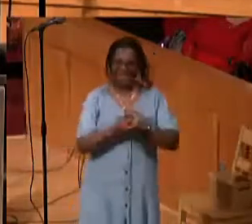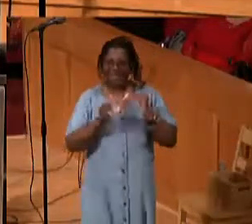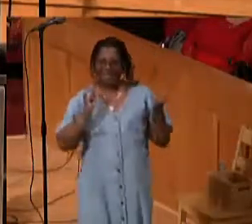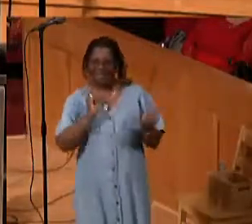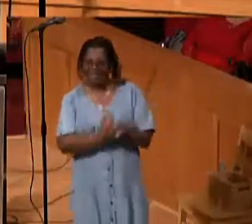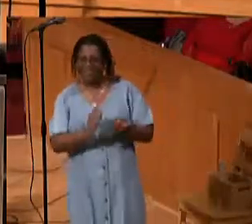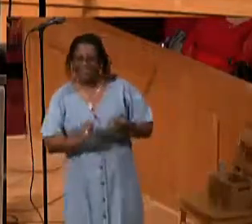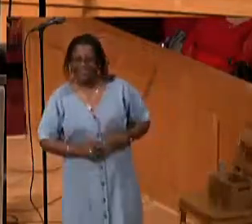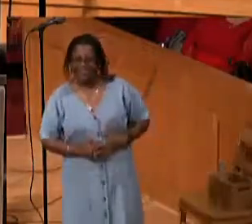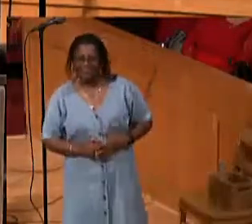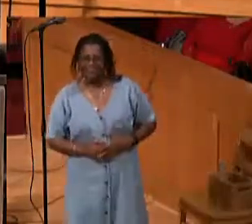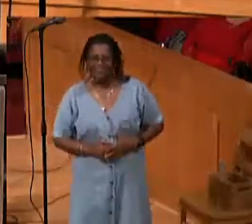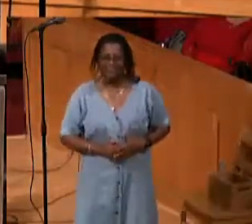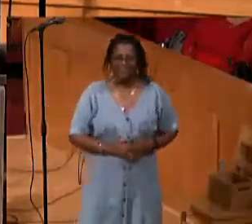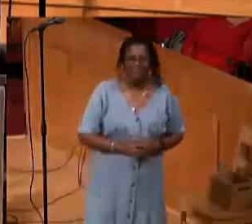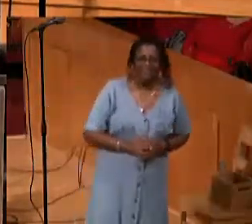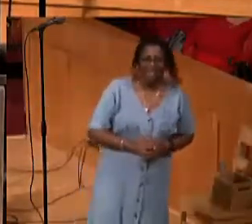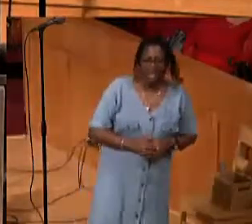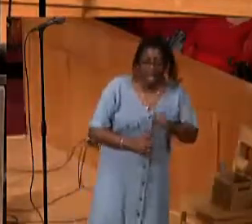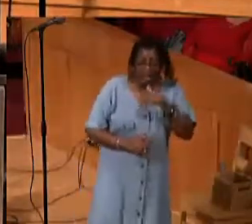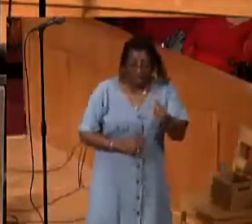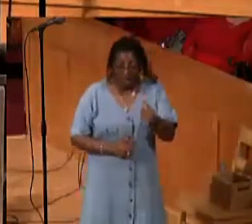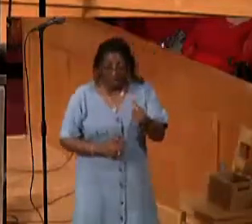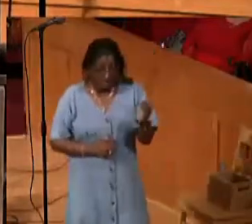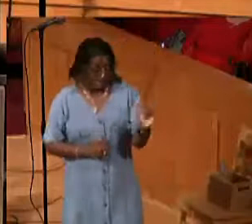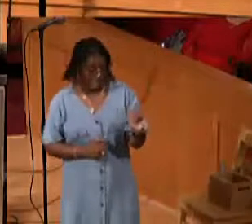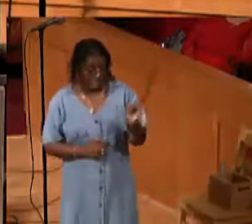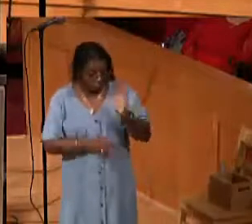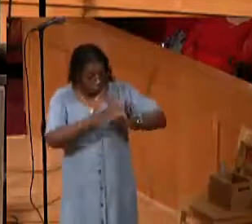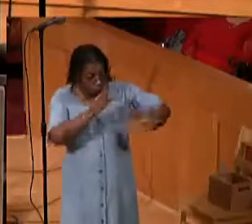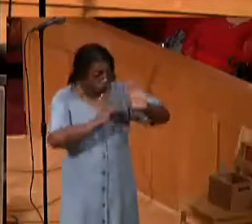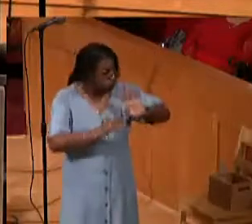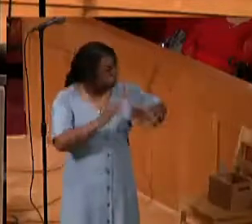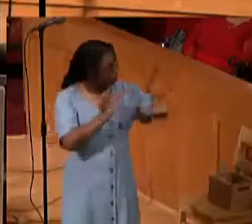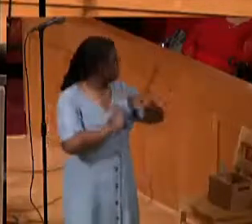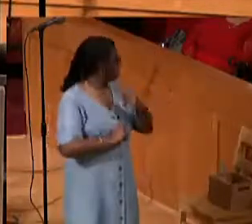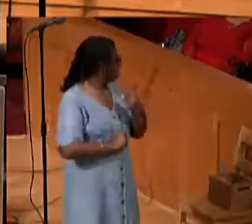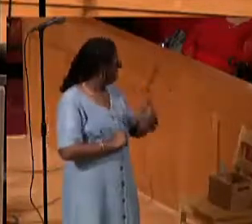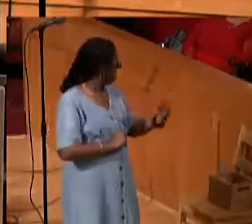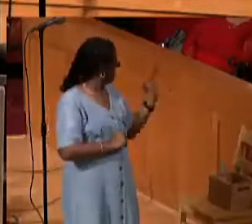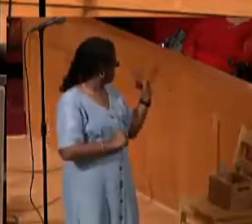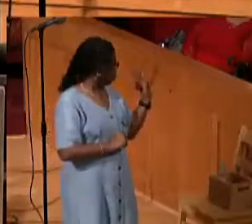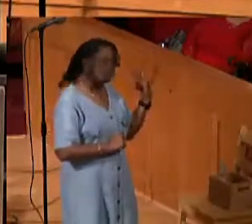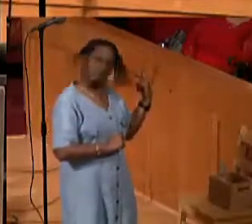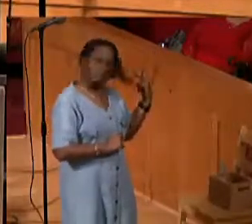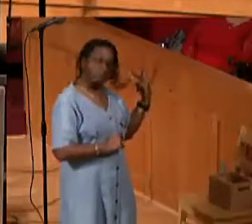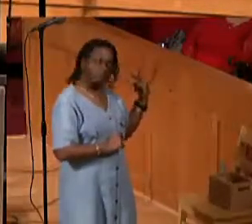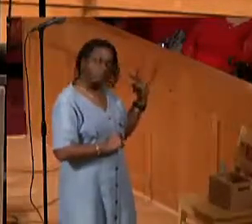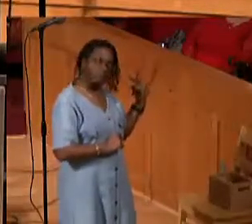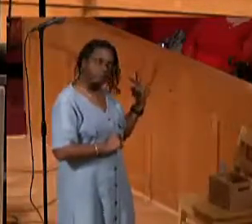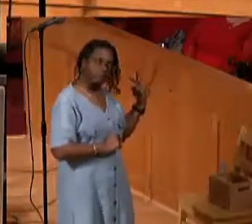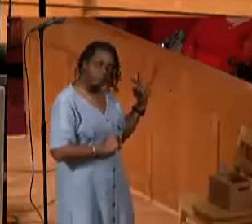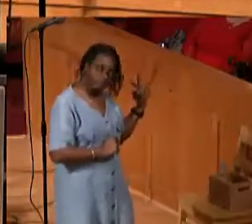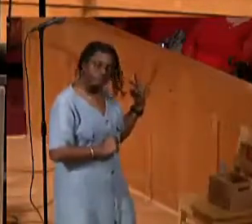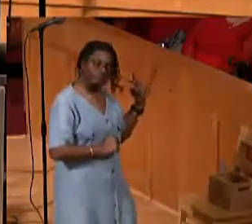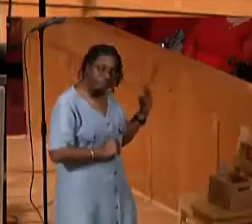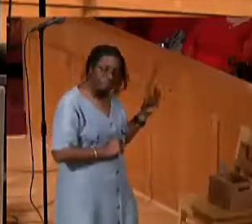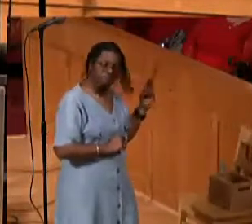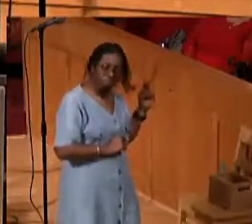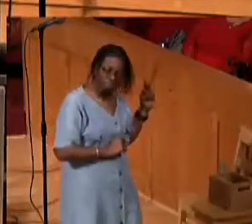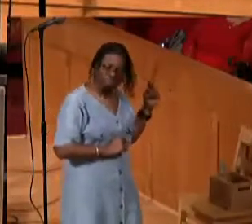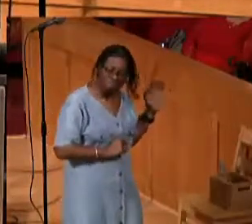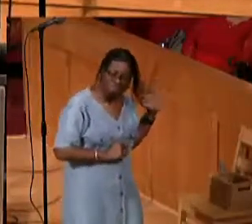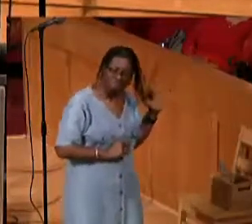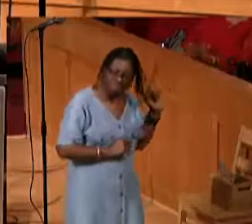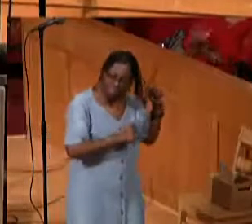No, not what I should be. But I'm not what I've been changed.